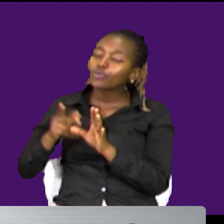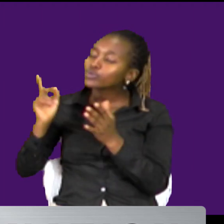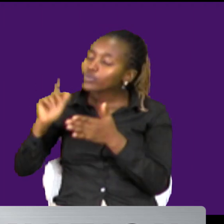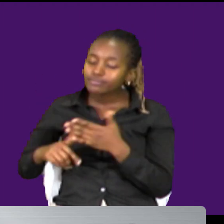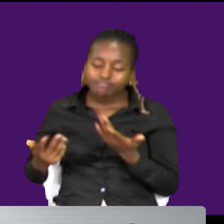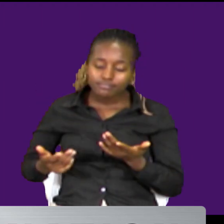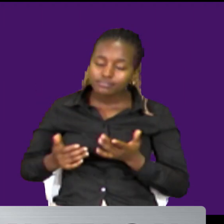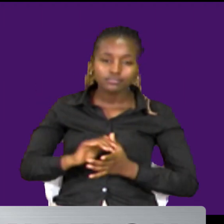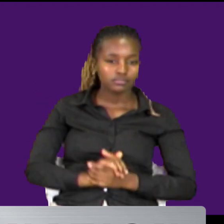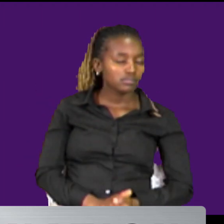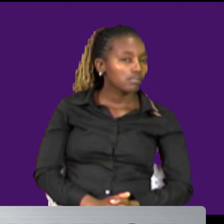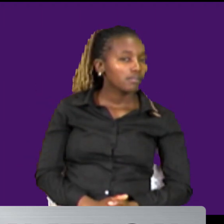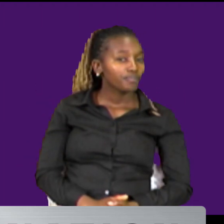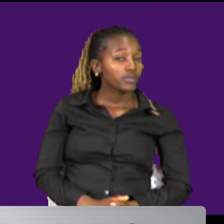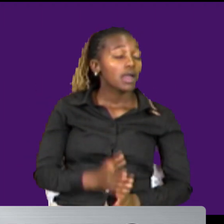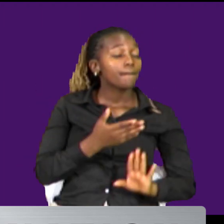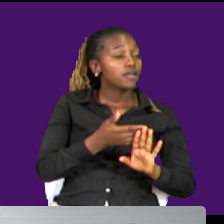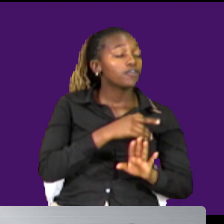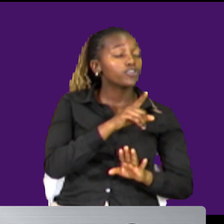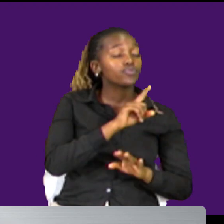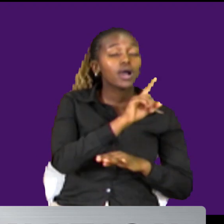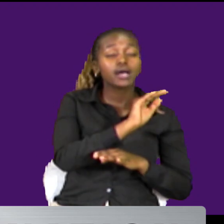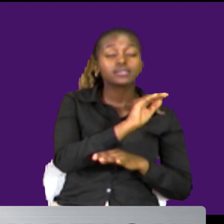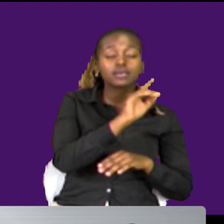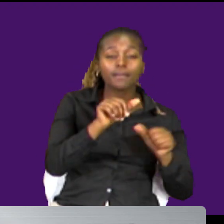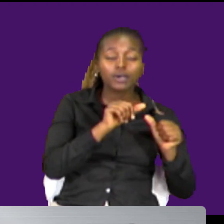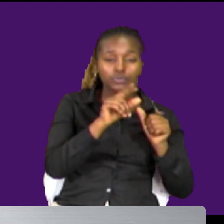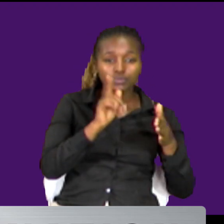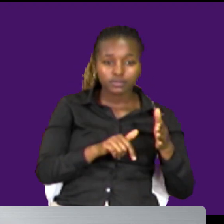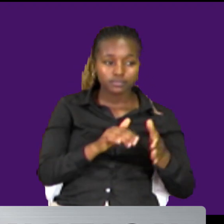the question you asked a couple of minutes ago, you were saying,